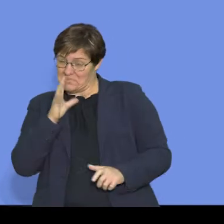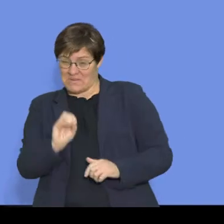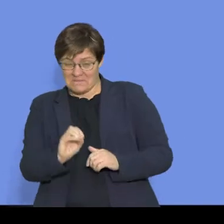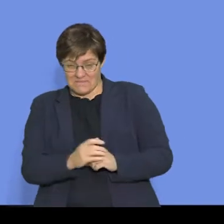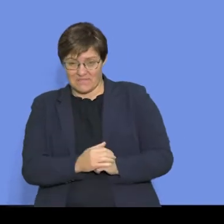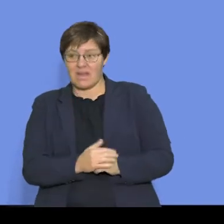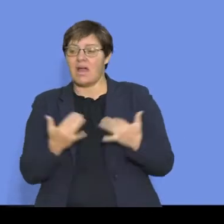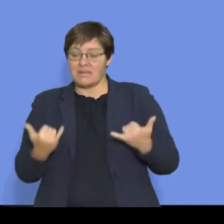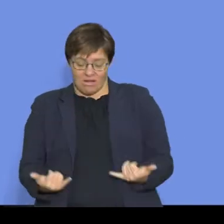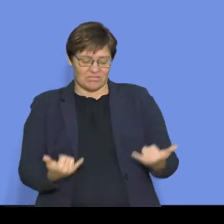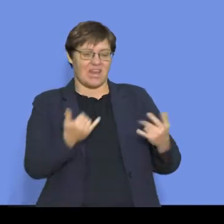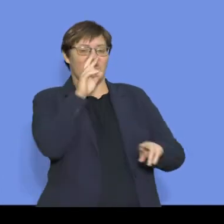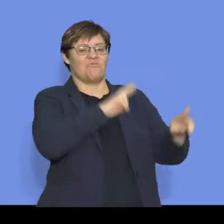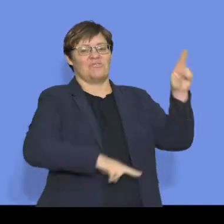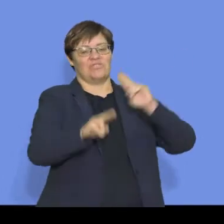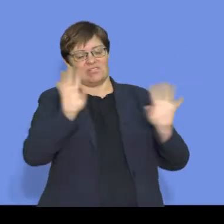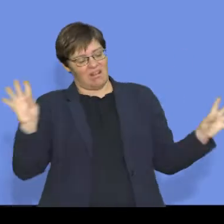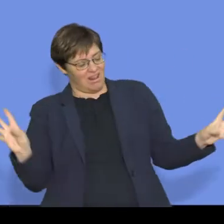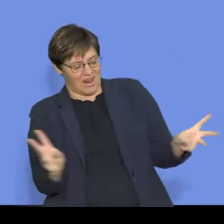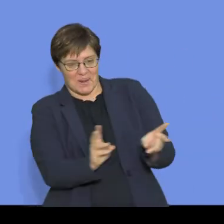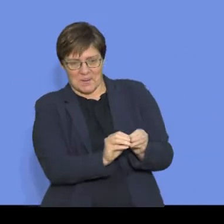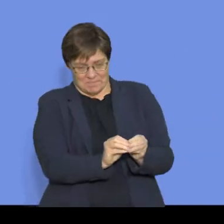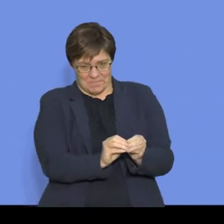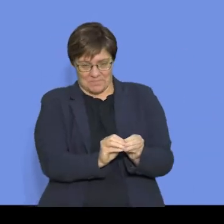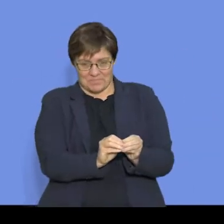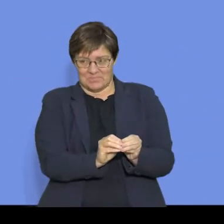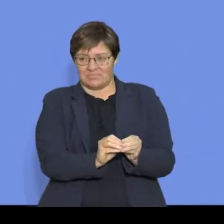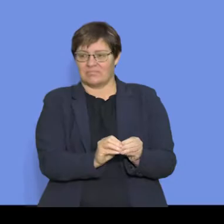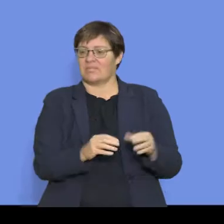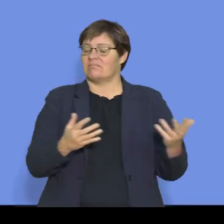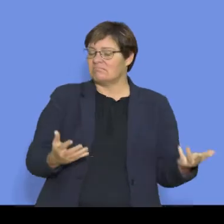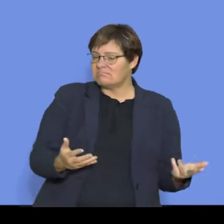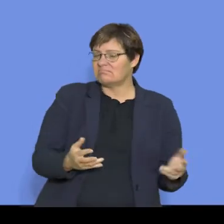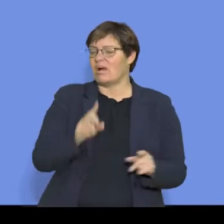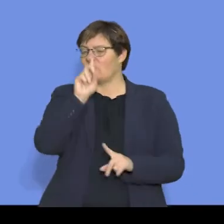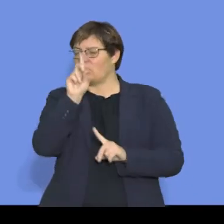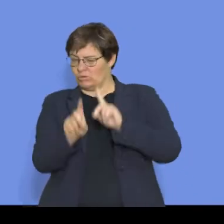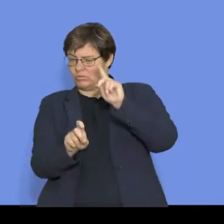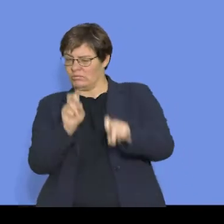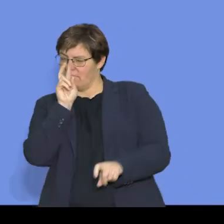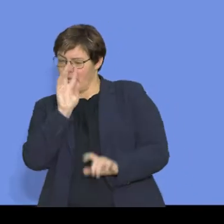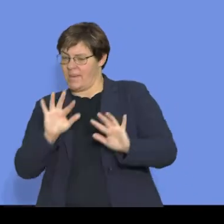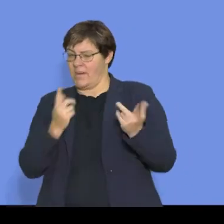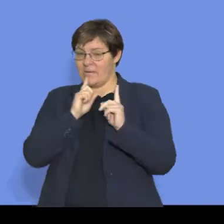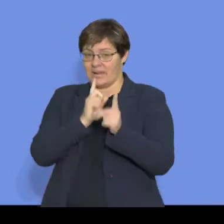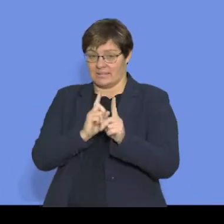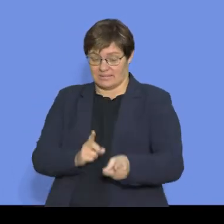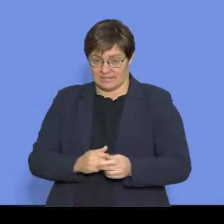revise all of those today, and we're going to have a look at some revision